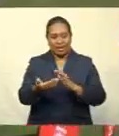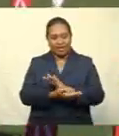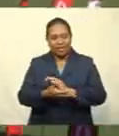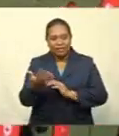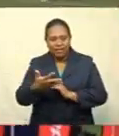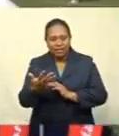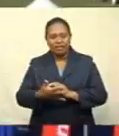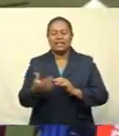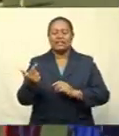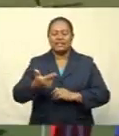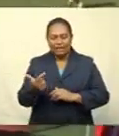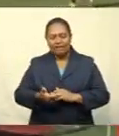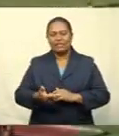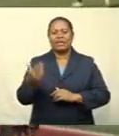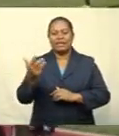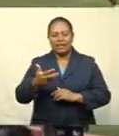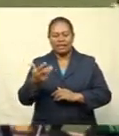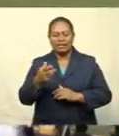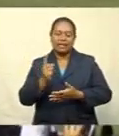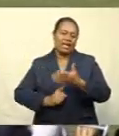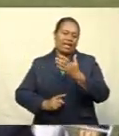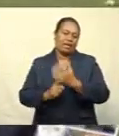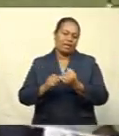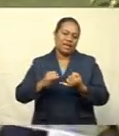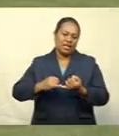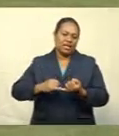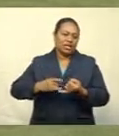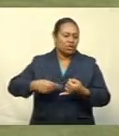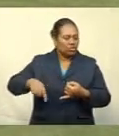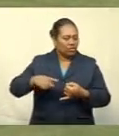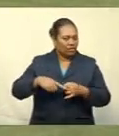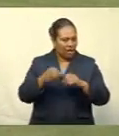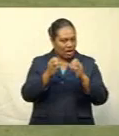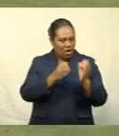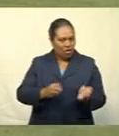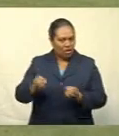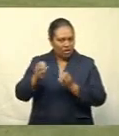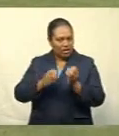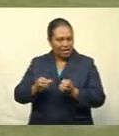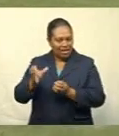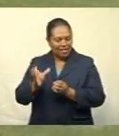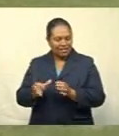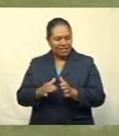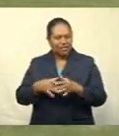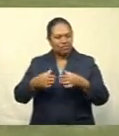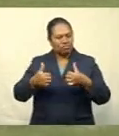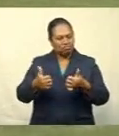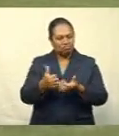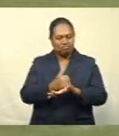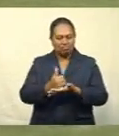under-17 and under-19 grades to be held in Suva, organizers are again anticipating some good action.